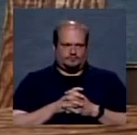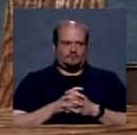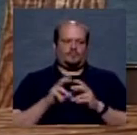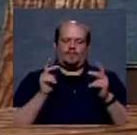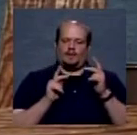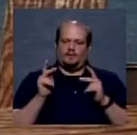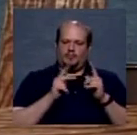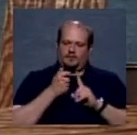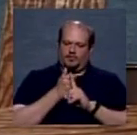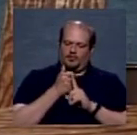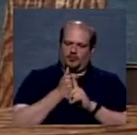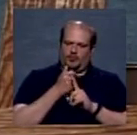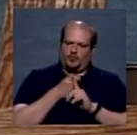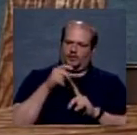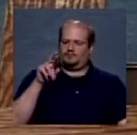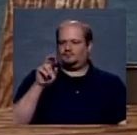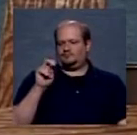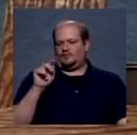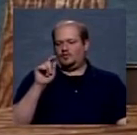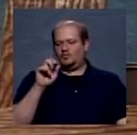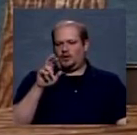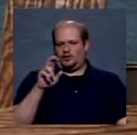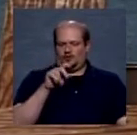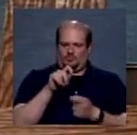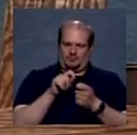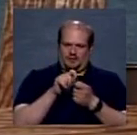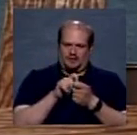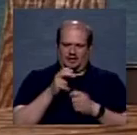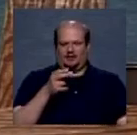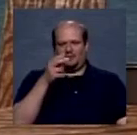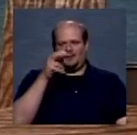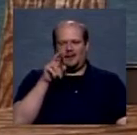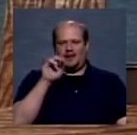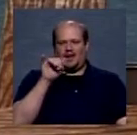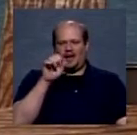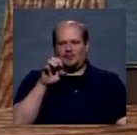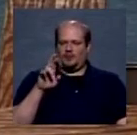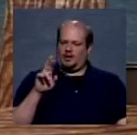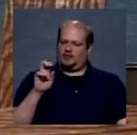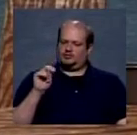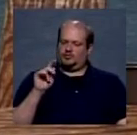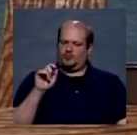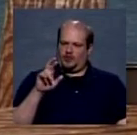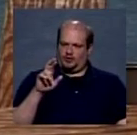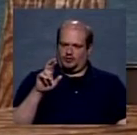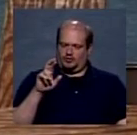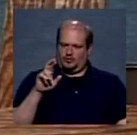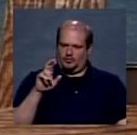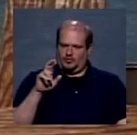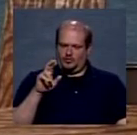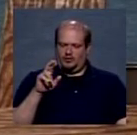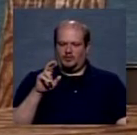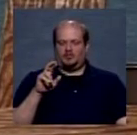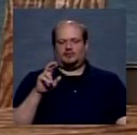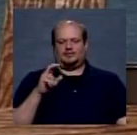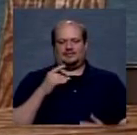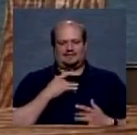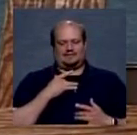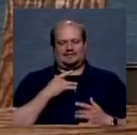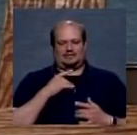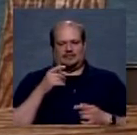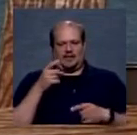People who are renters, particularly high-rise renters in precincts, watch it. They don't